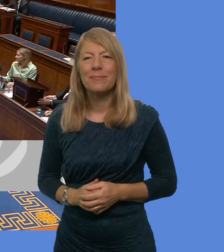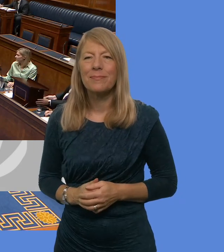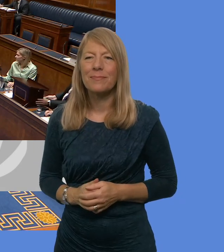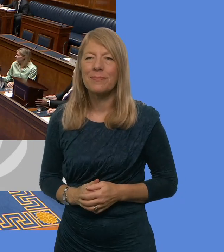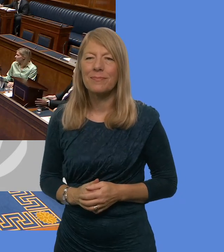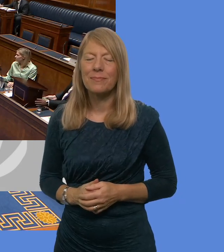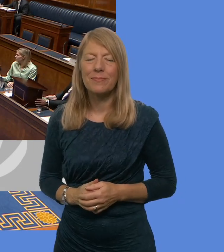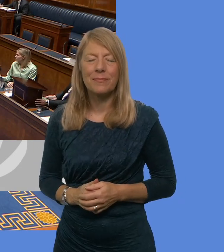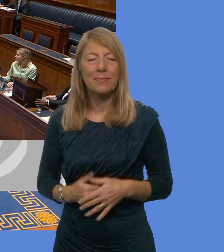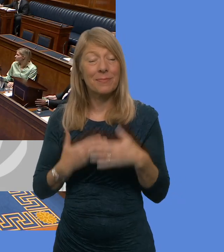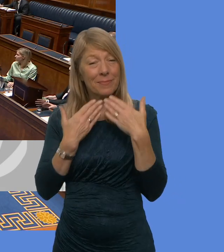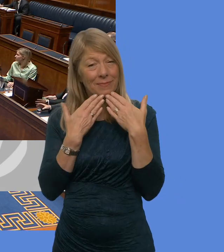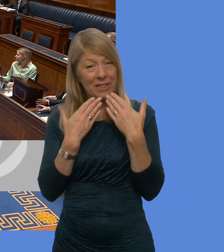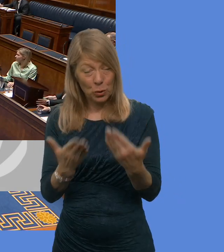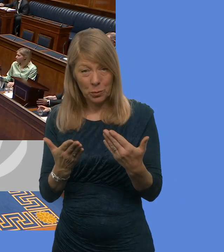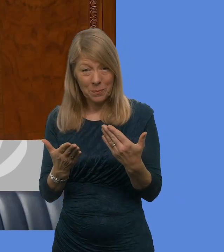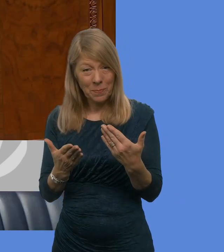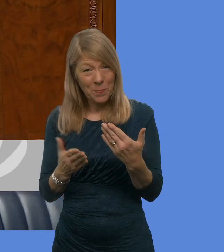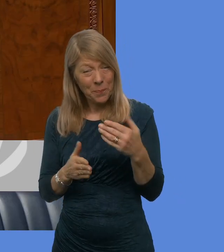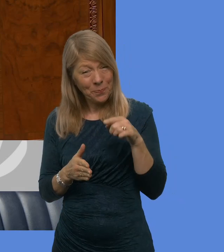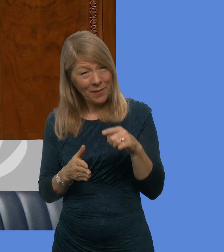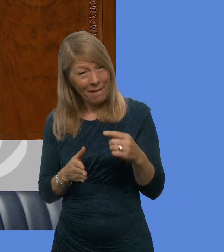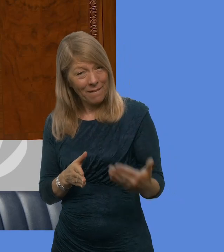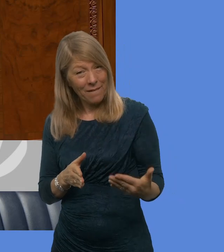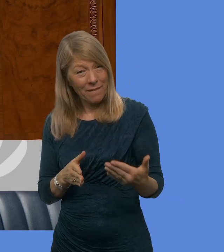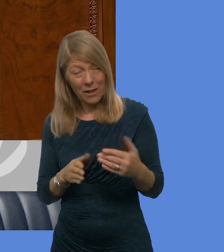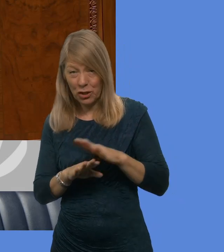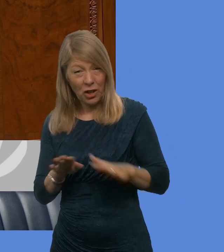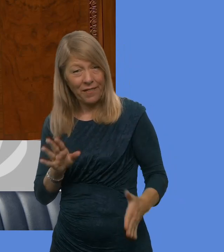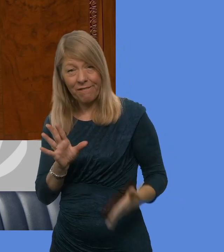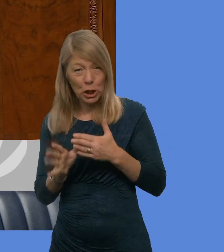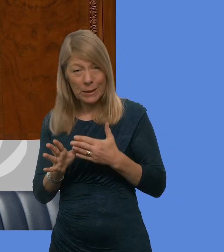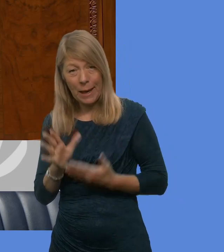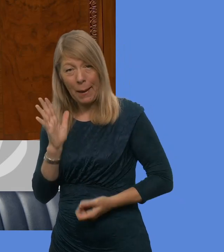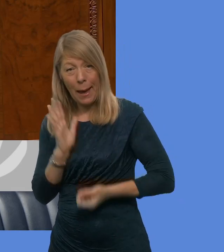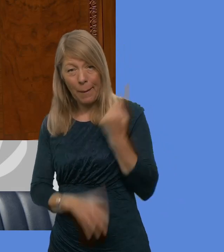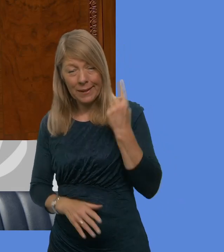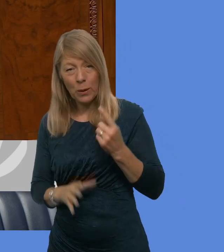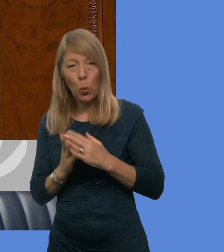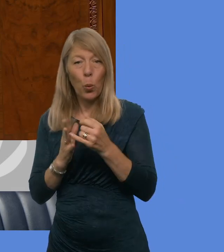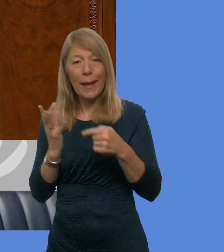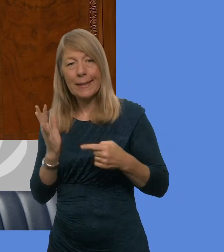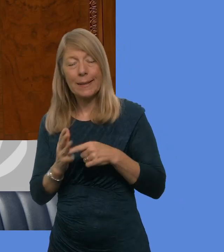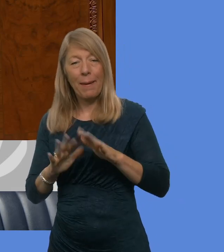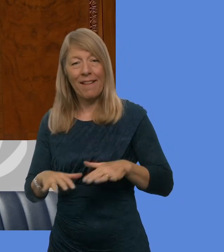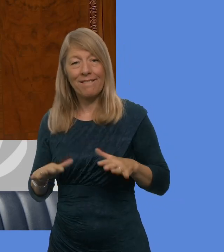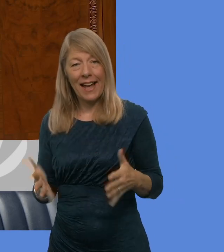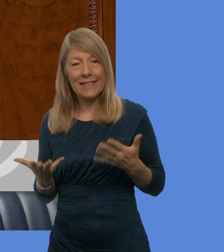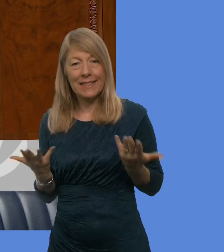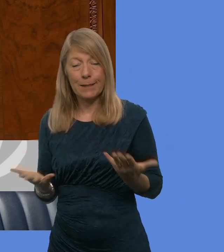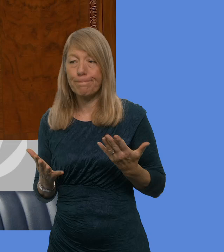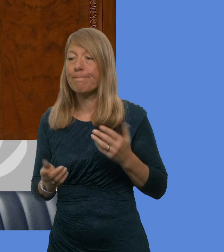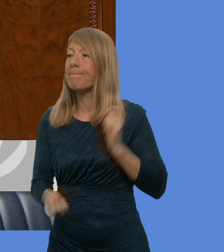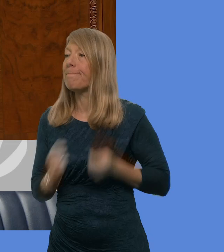you, Minister. Minister, this is not the first time a transport change has been made in West Belfast without people impacted being consulted or notified. There used to be